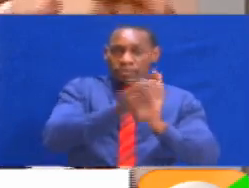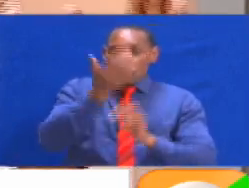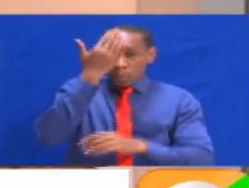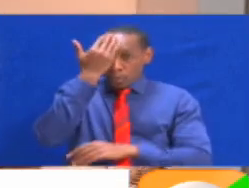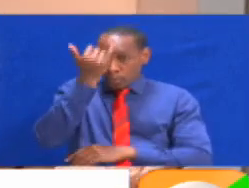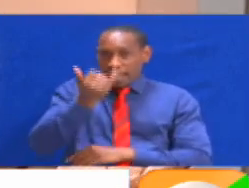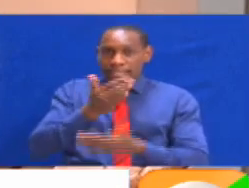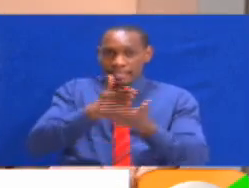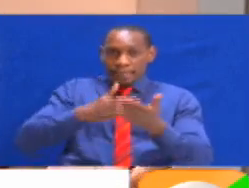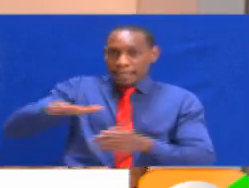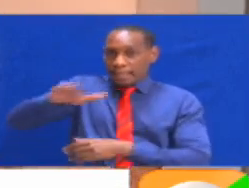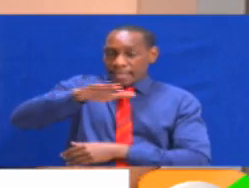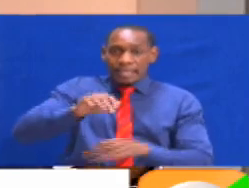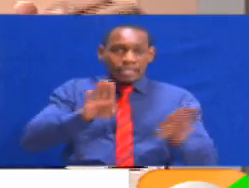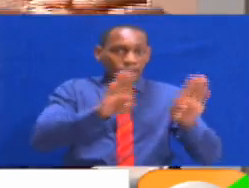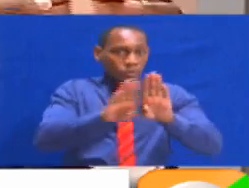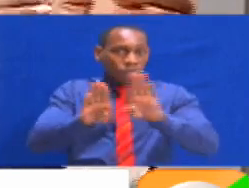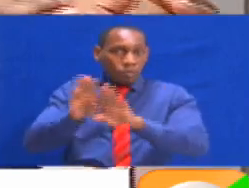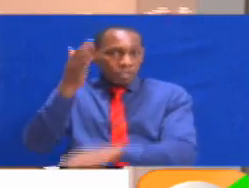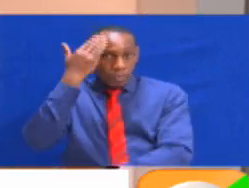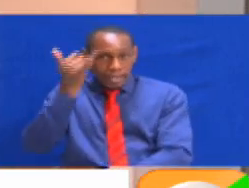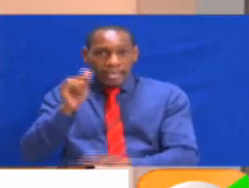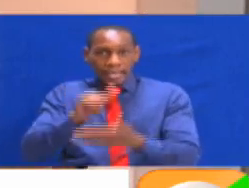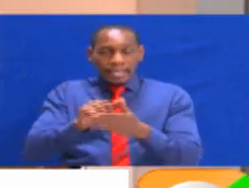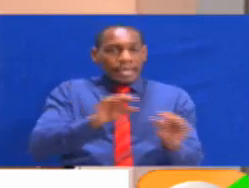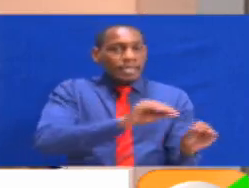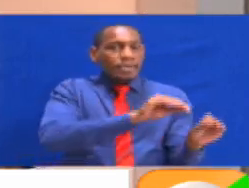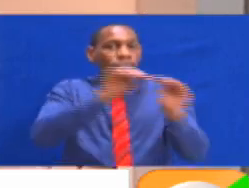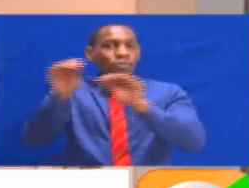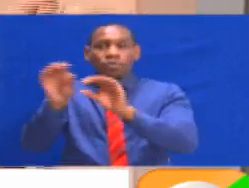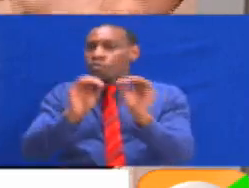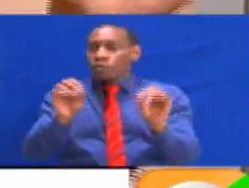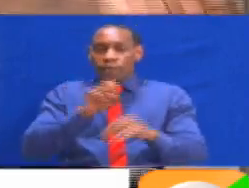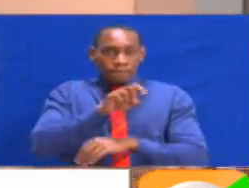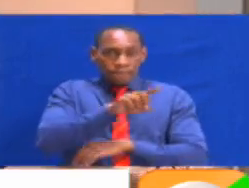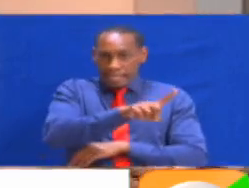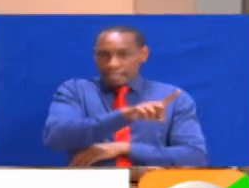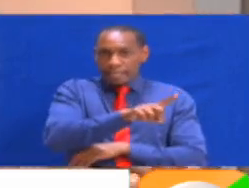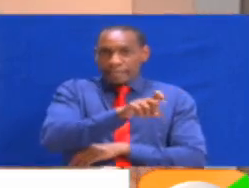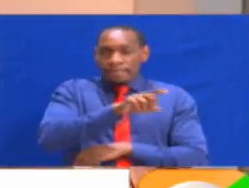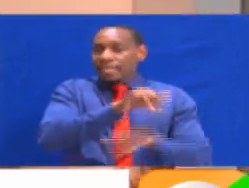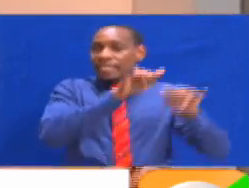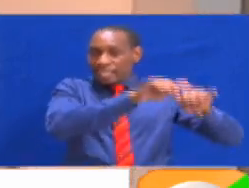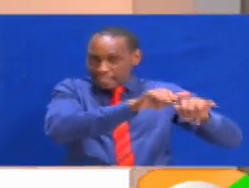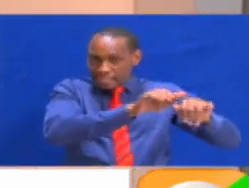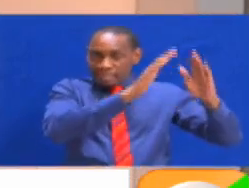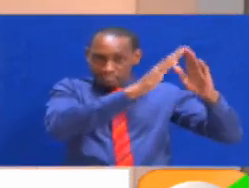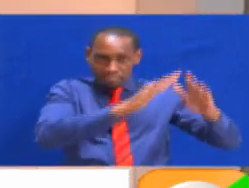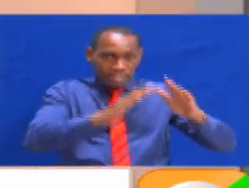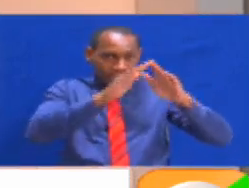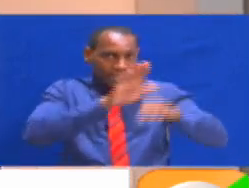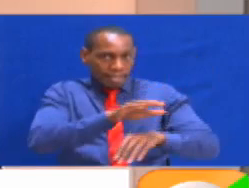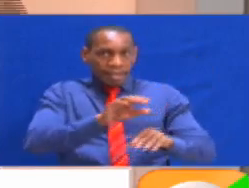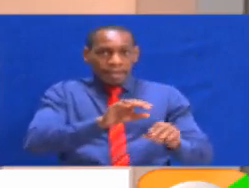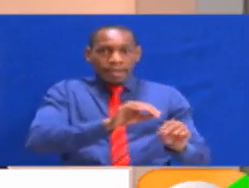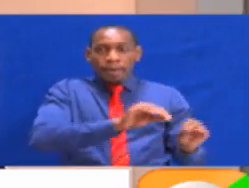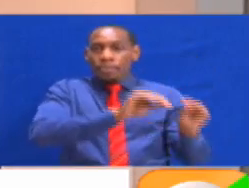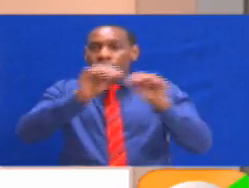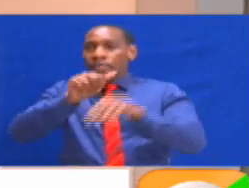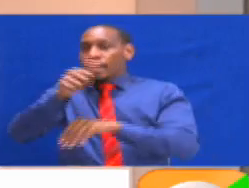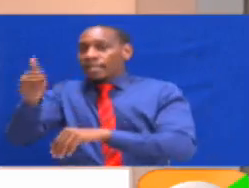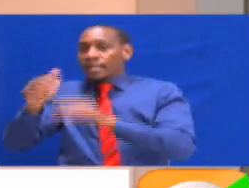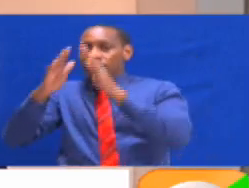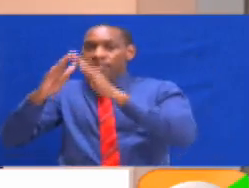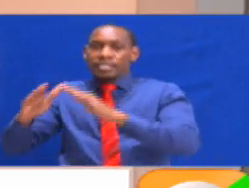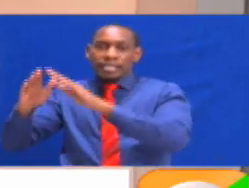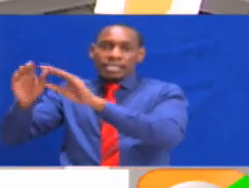areas are being locked up so that you don't move the virus from those estates and you don't bring the virus into those